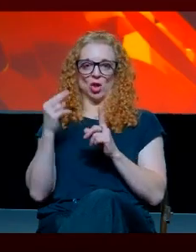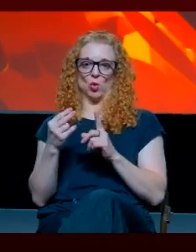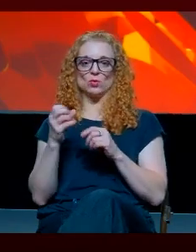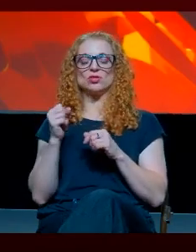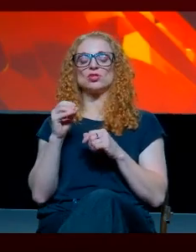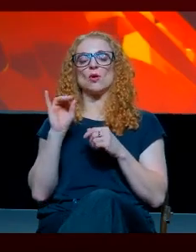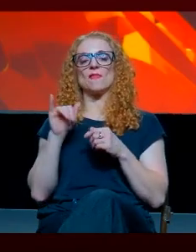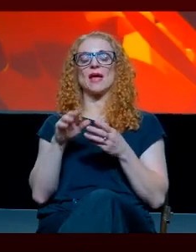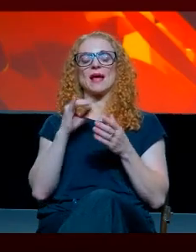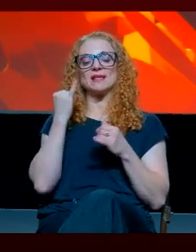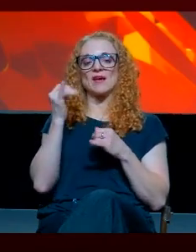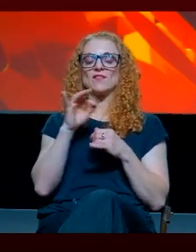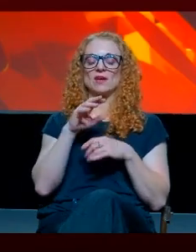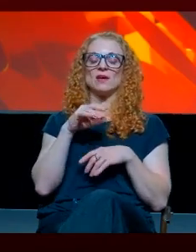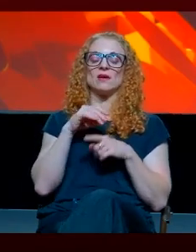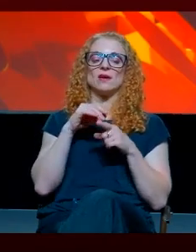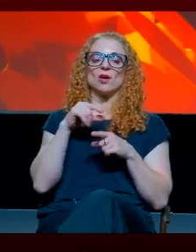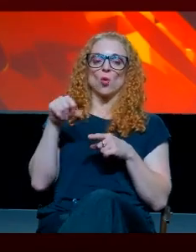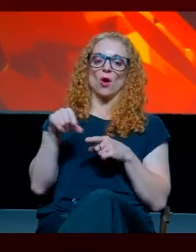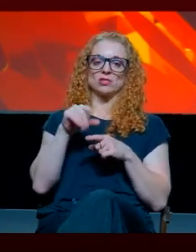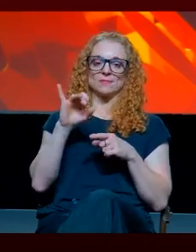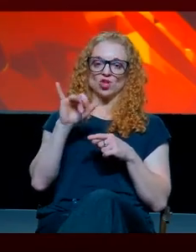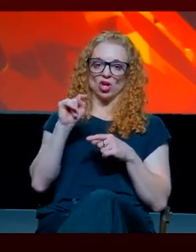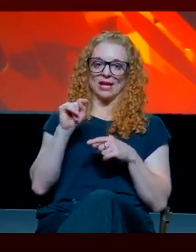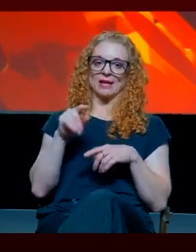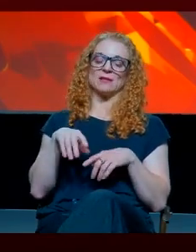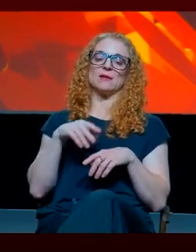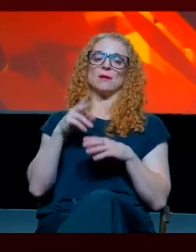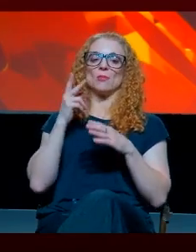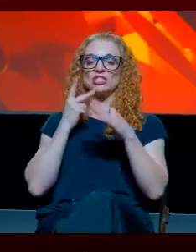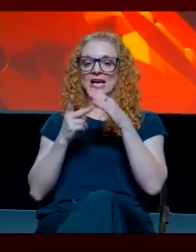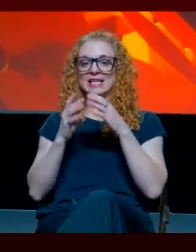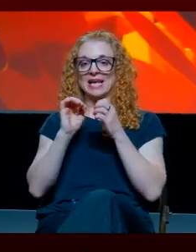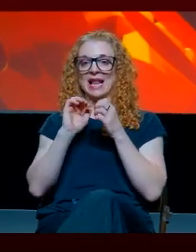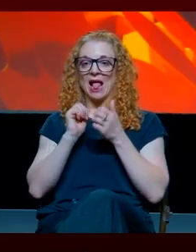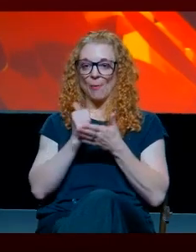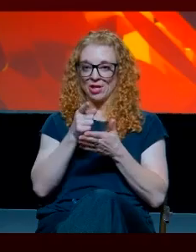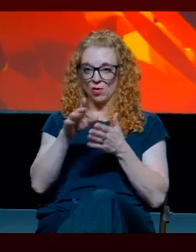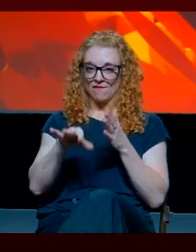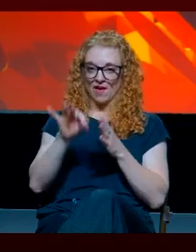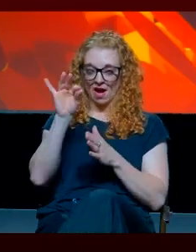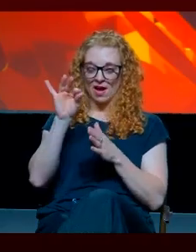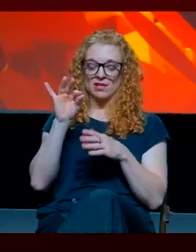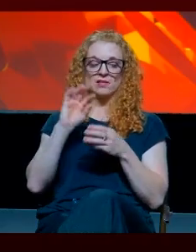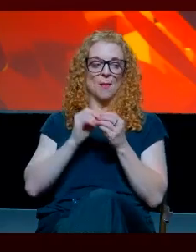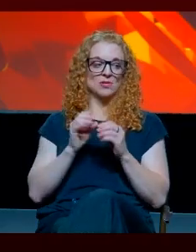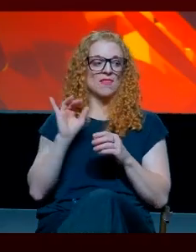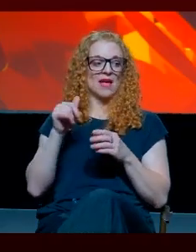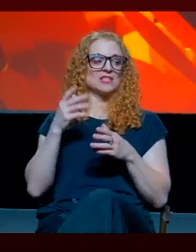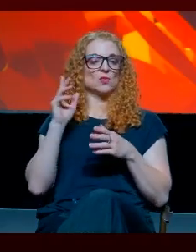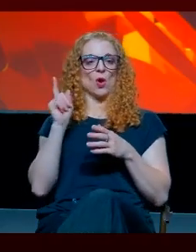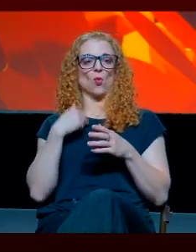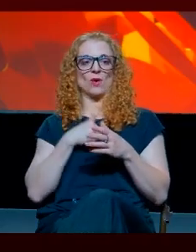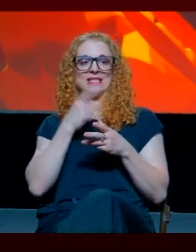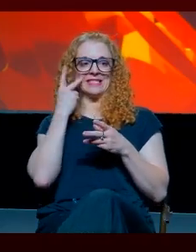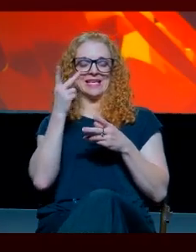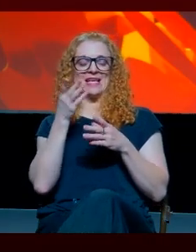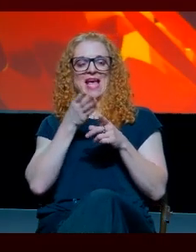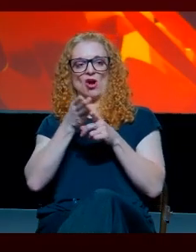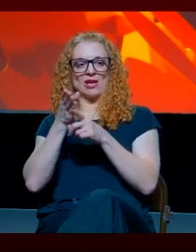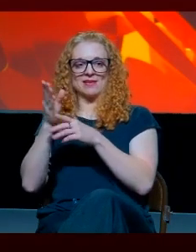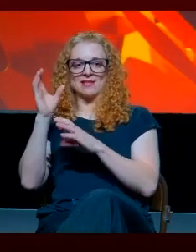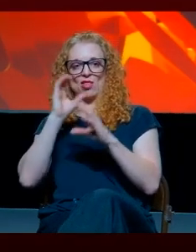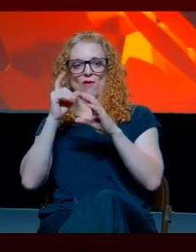sort of notion of a quantum circuit projecting, helping you find, is where we see this sort of areas to look for